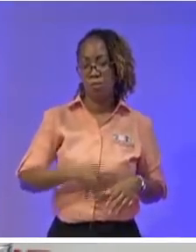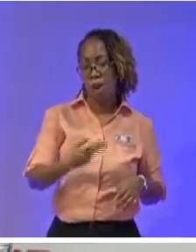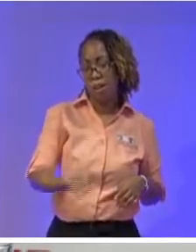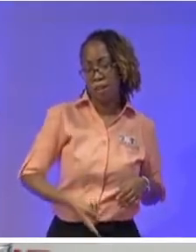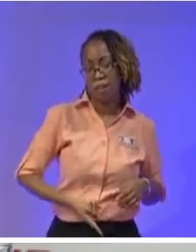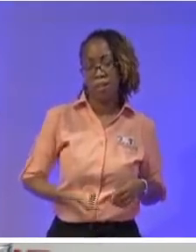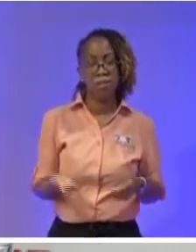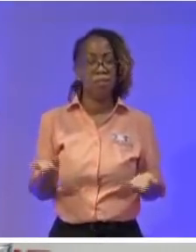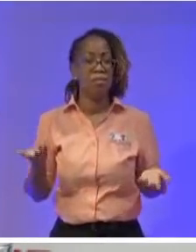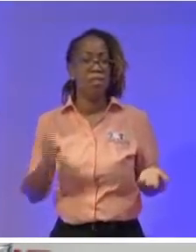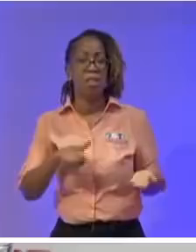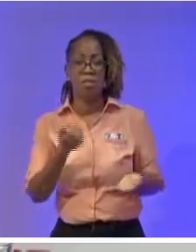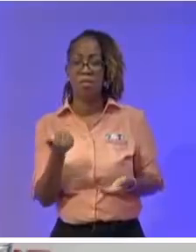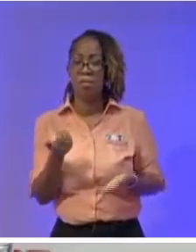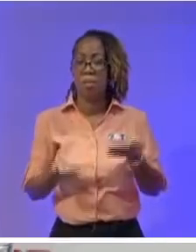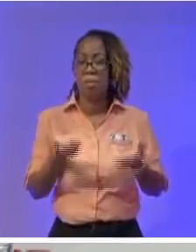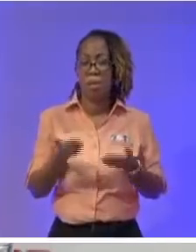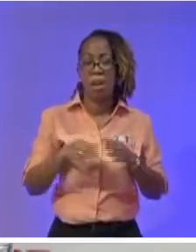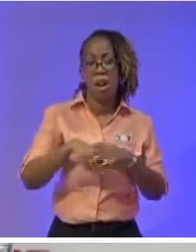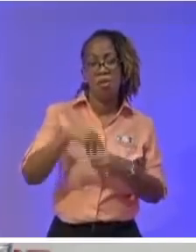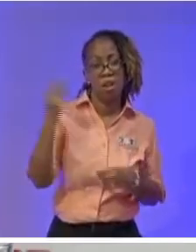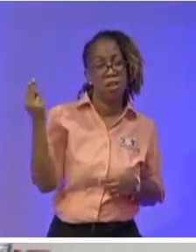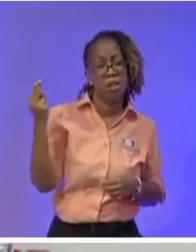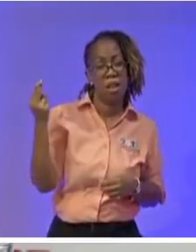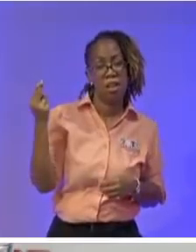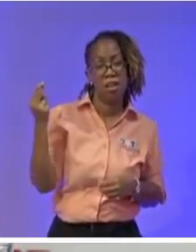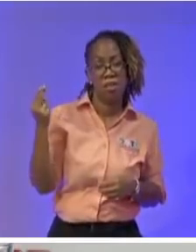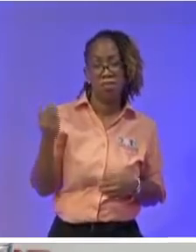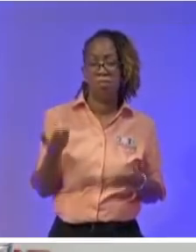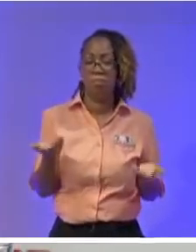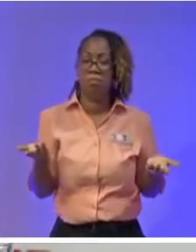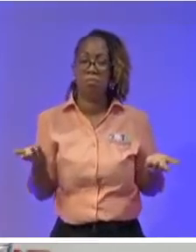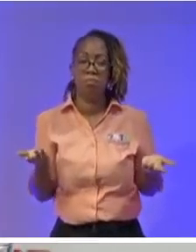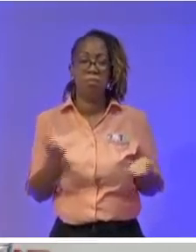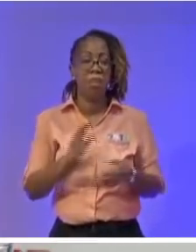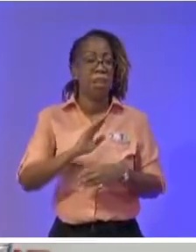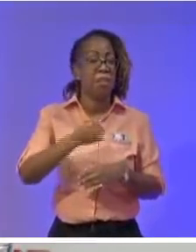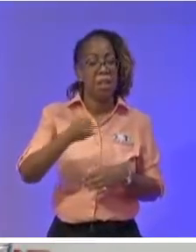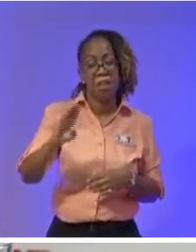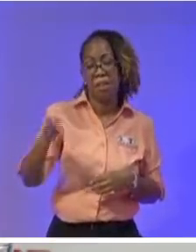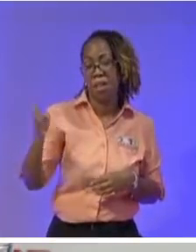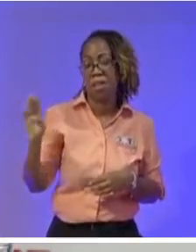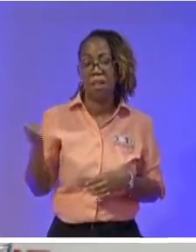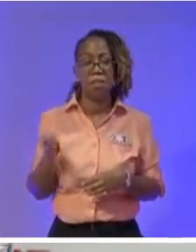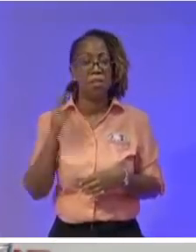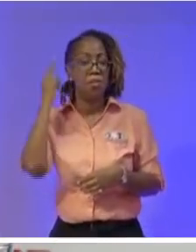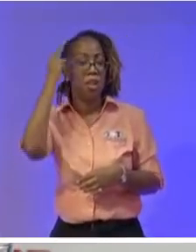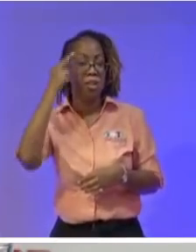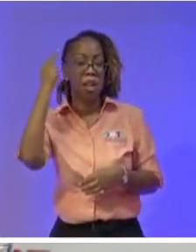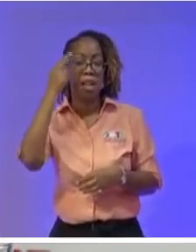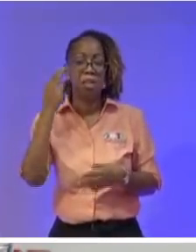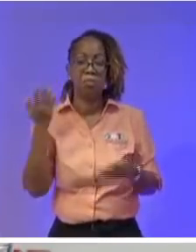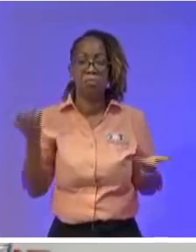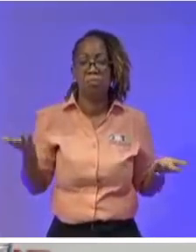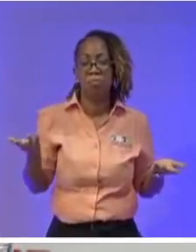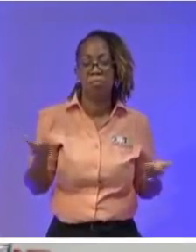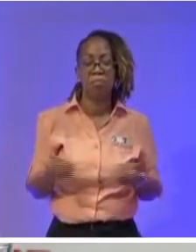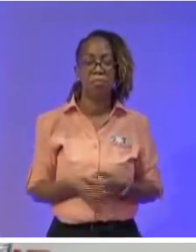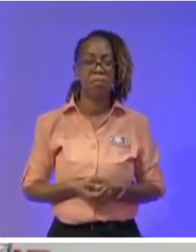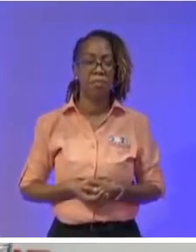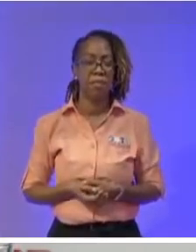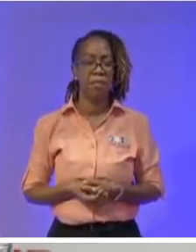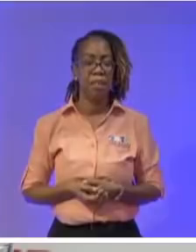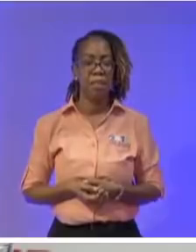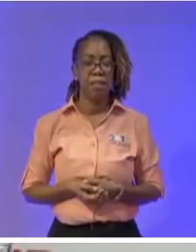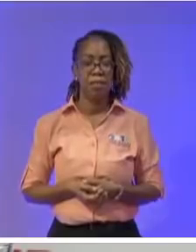retirement. So all those reasons will contribute to the numbers I'm going to give you now. From